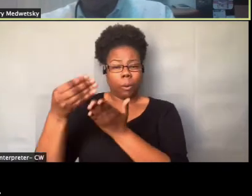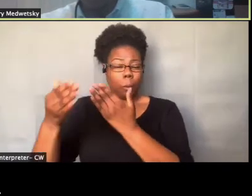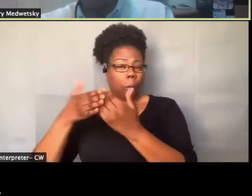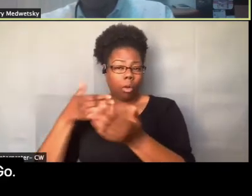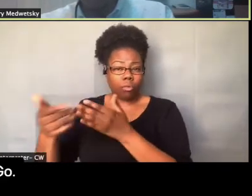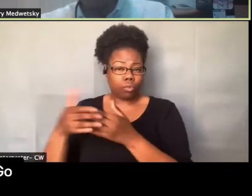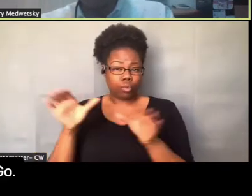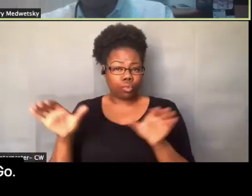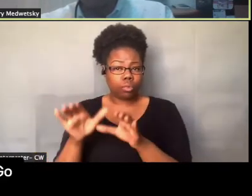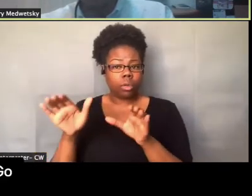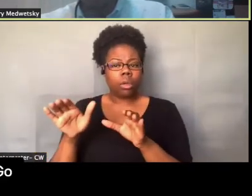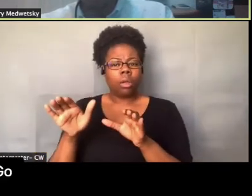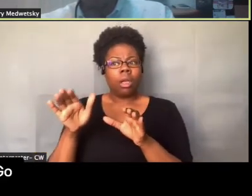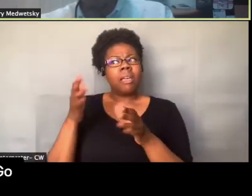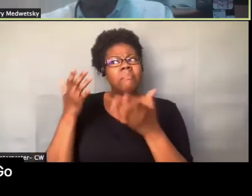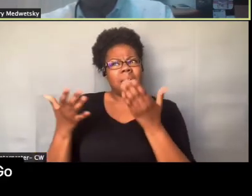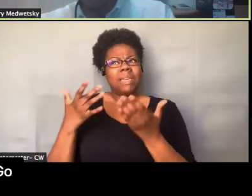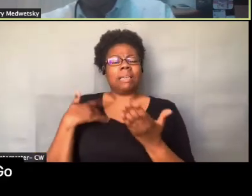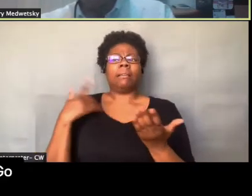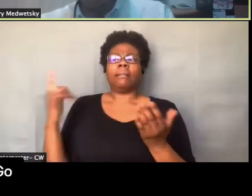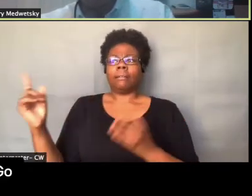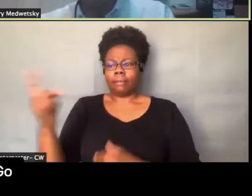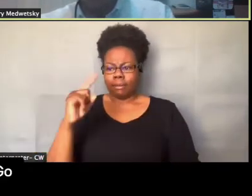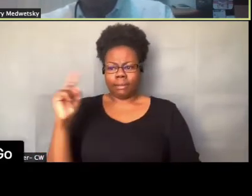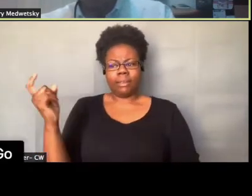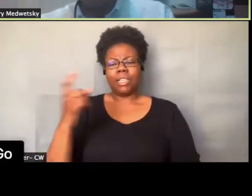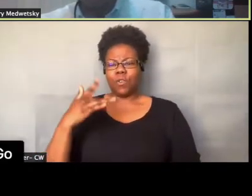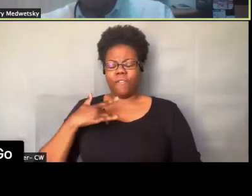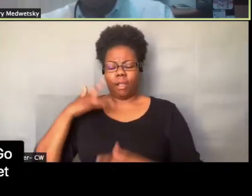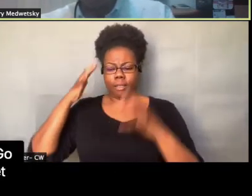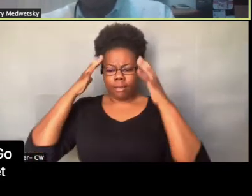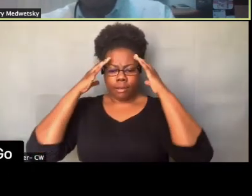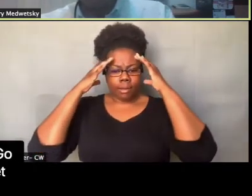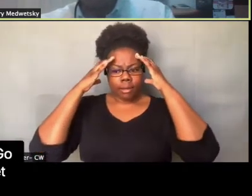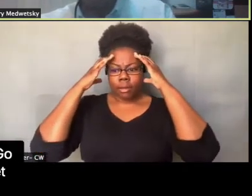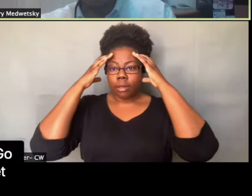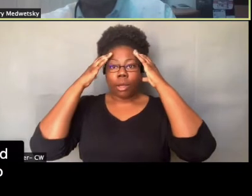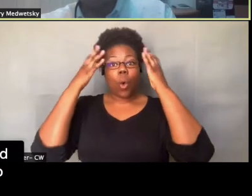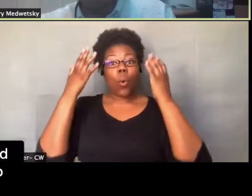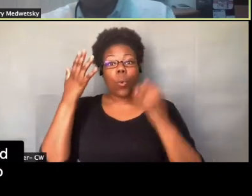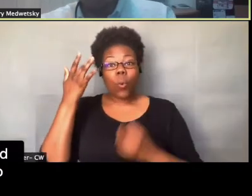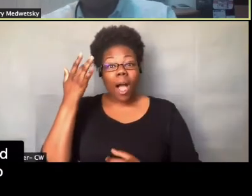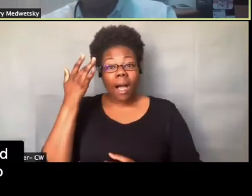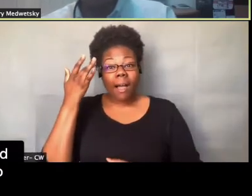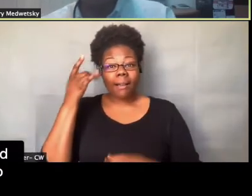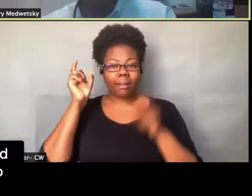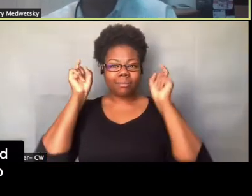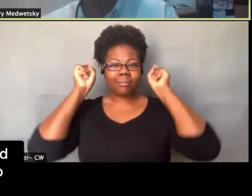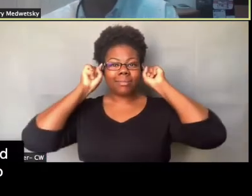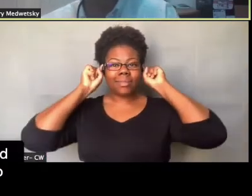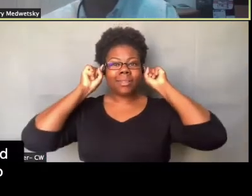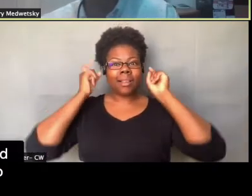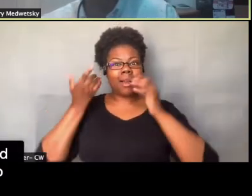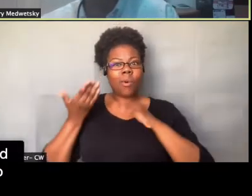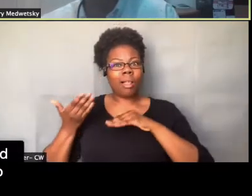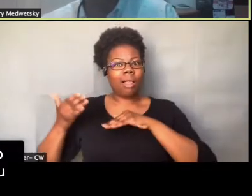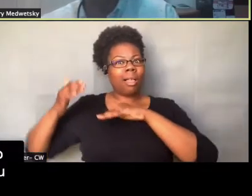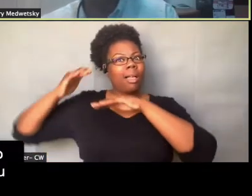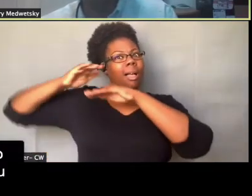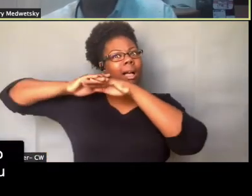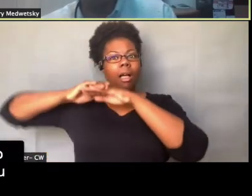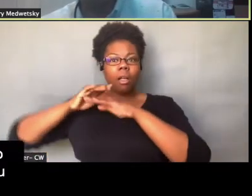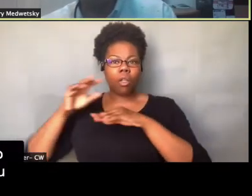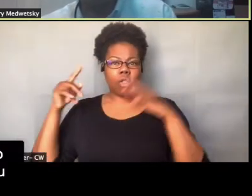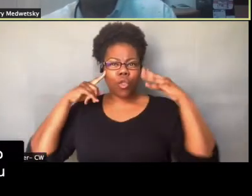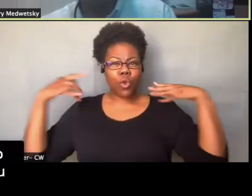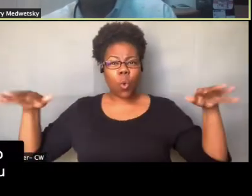your head feeling like buzzing. And that's because your hearing aid are amplifying that noise unnecessarily. So the hearing aids try to make it comfortable.